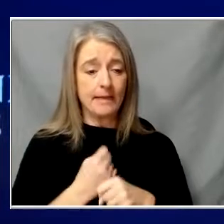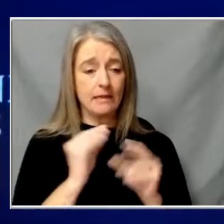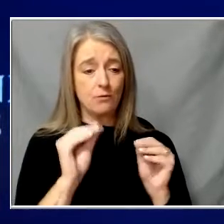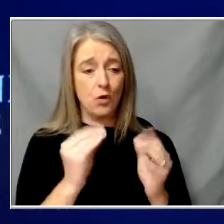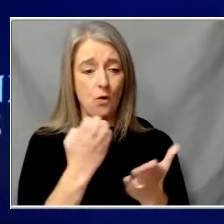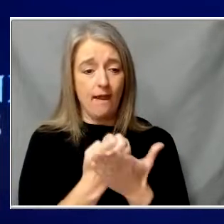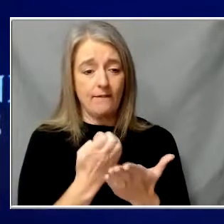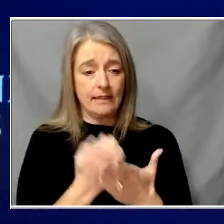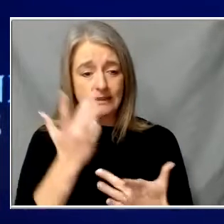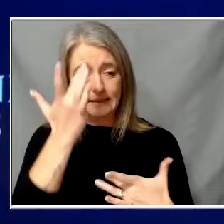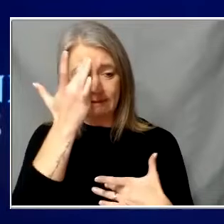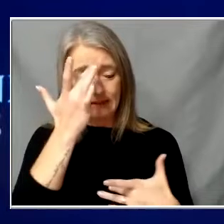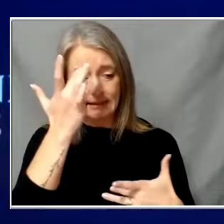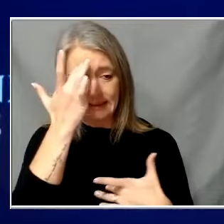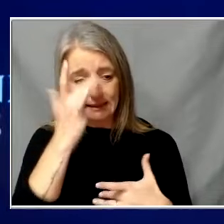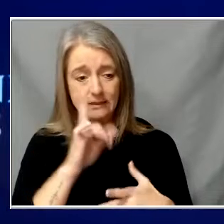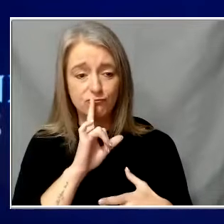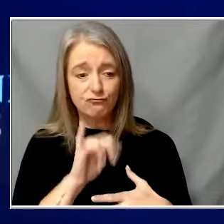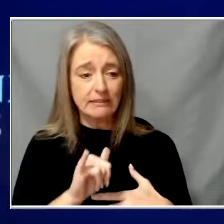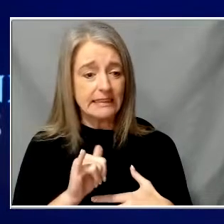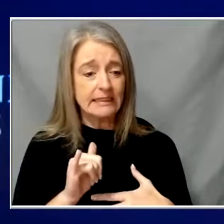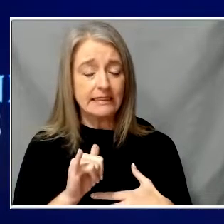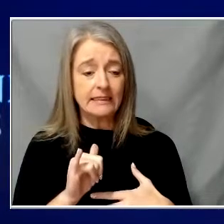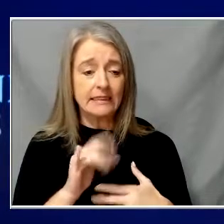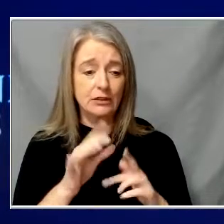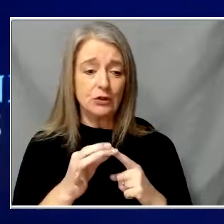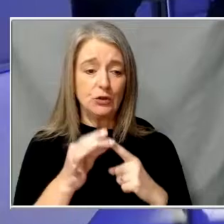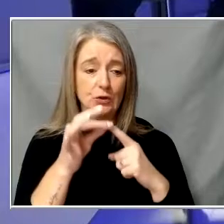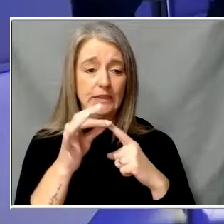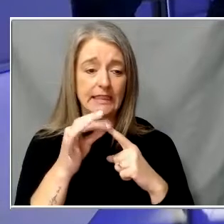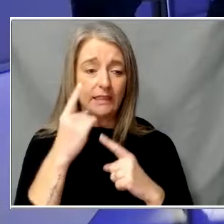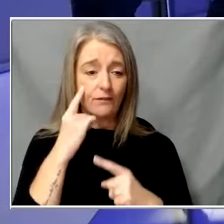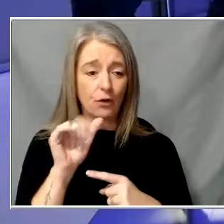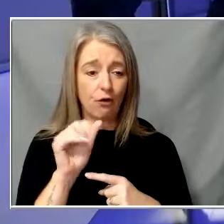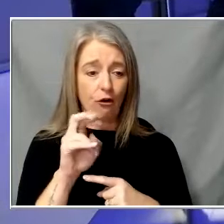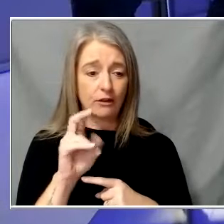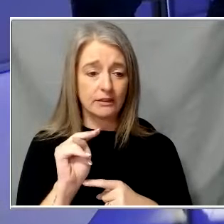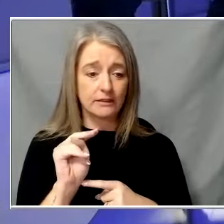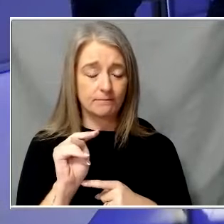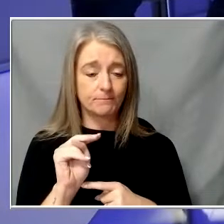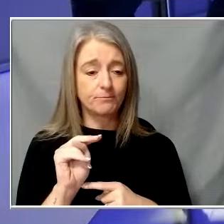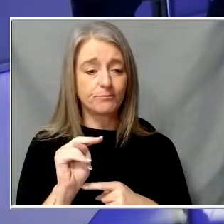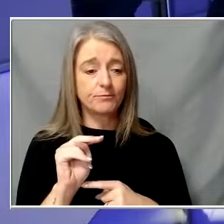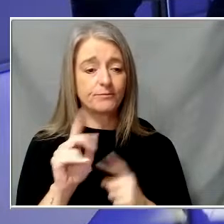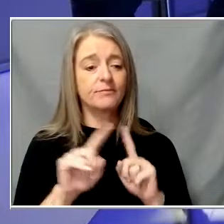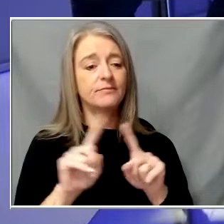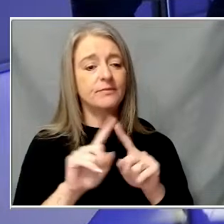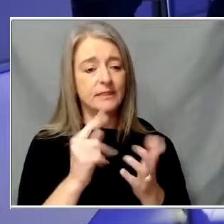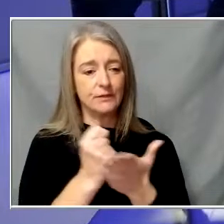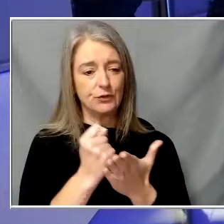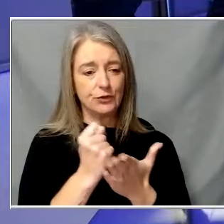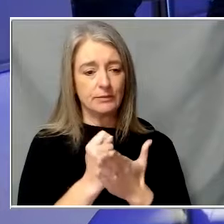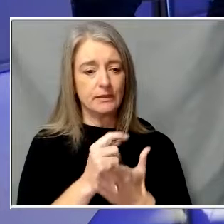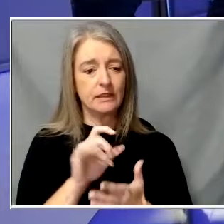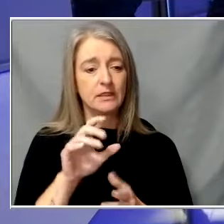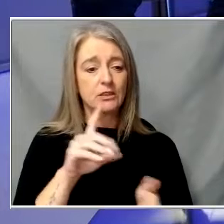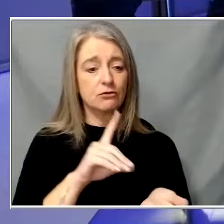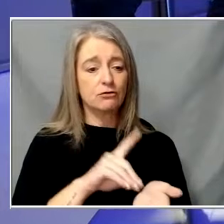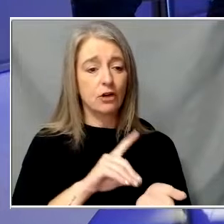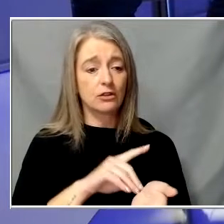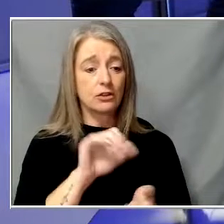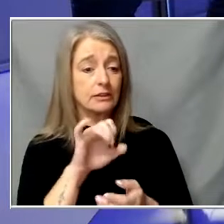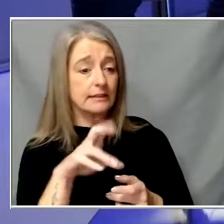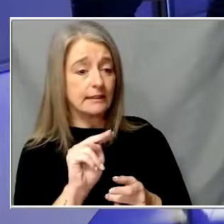disease. And that's why it's unique in his case. And we're going to talk about the unique treatment that you used in just a moment. But Dr. Sun, what was